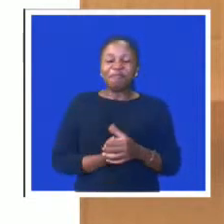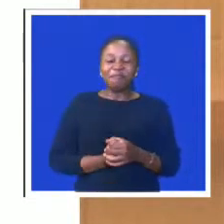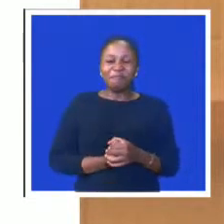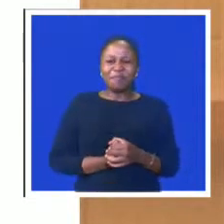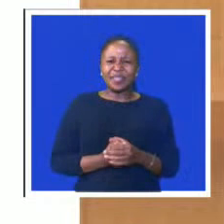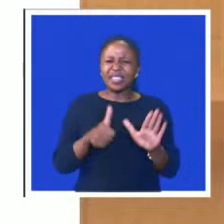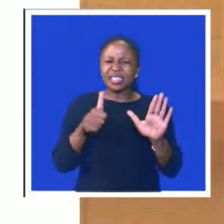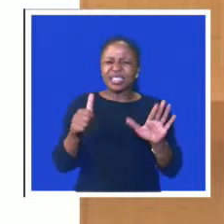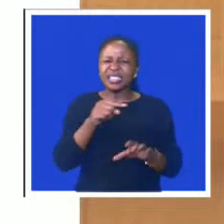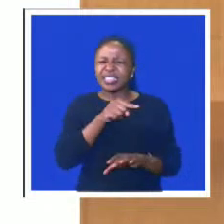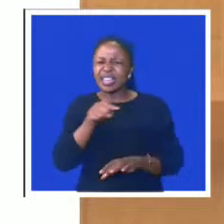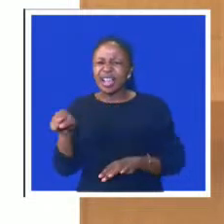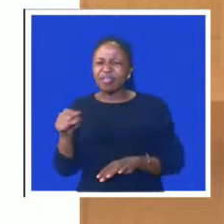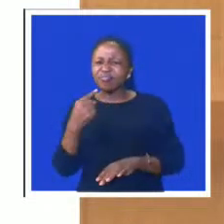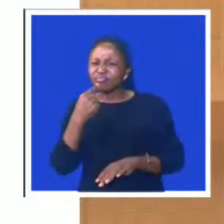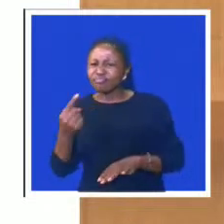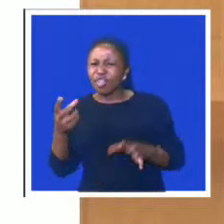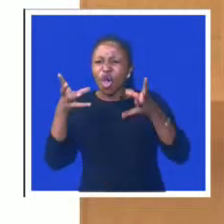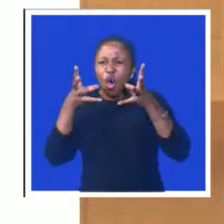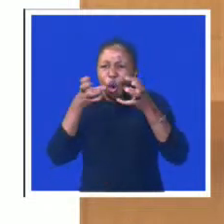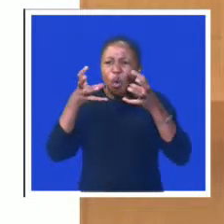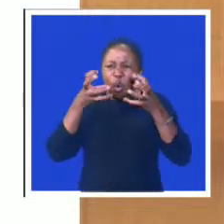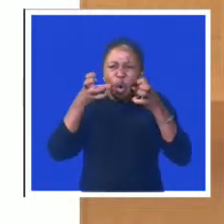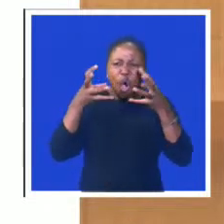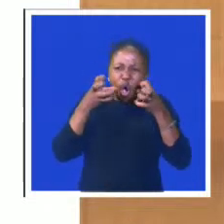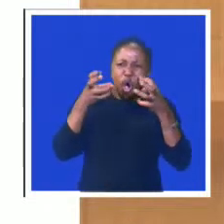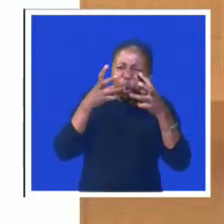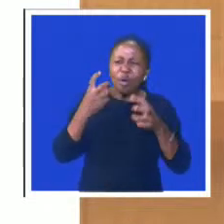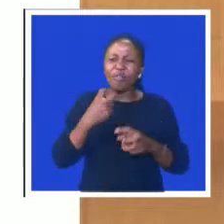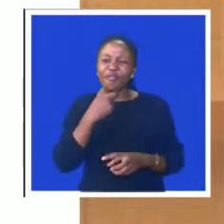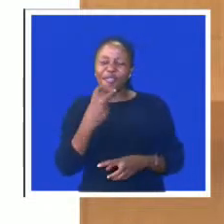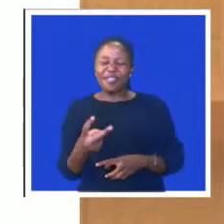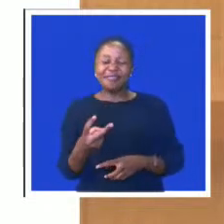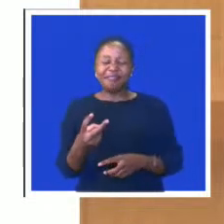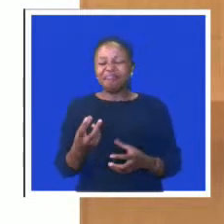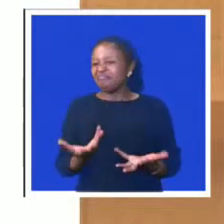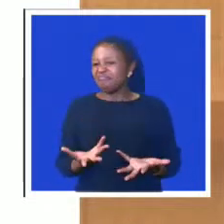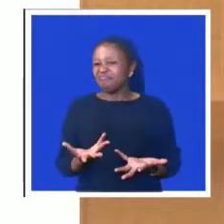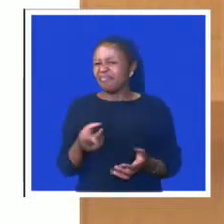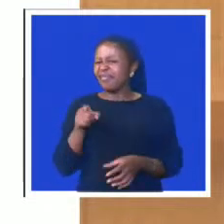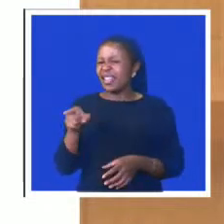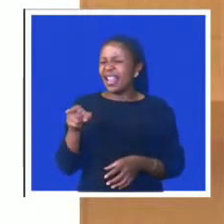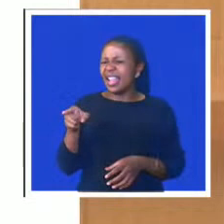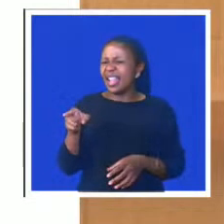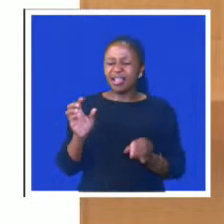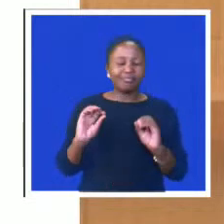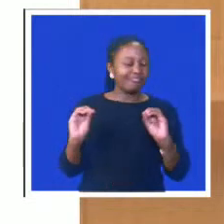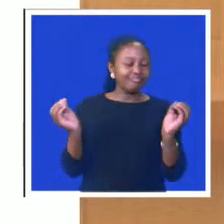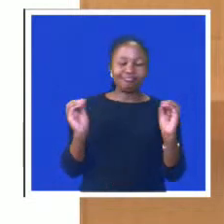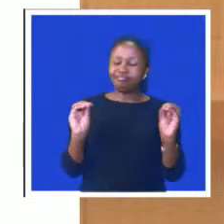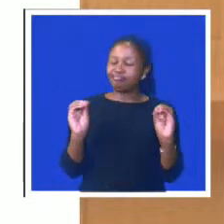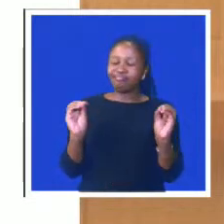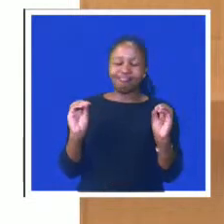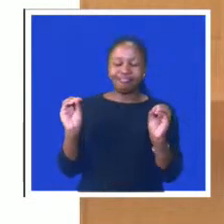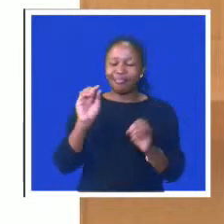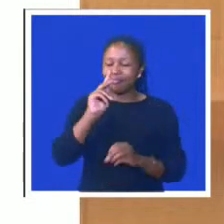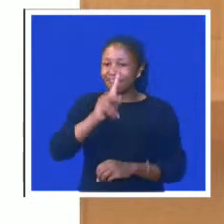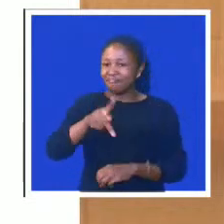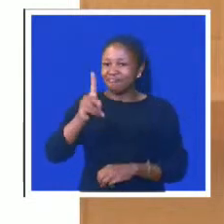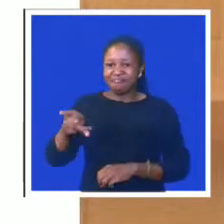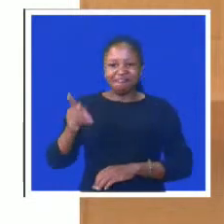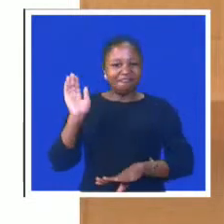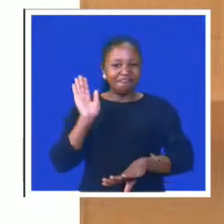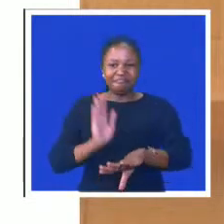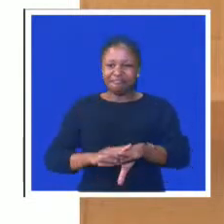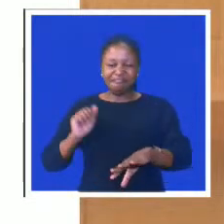woof. Is there a preposition there, dear learner? No, there is no preposition. Let us now look at the